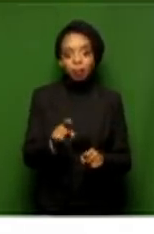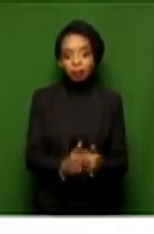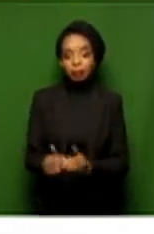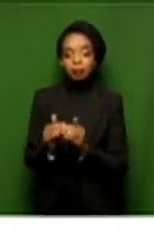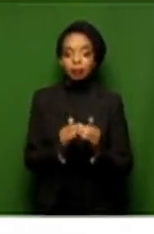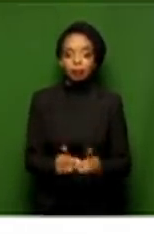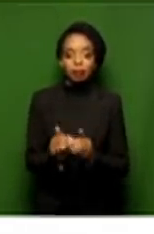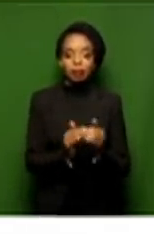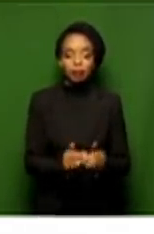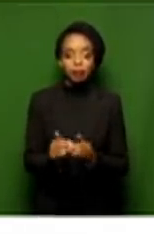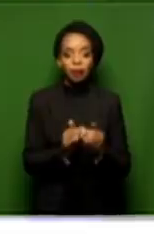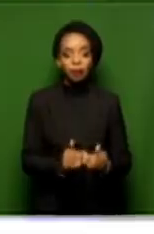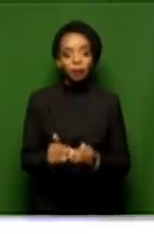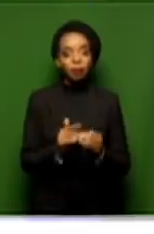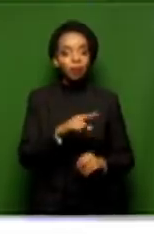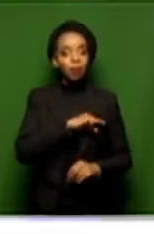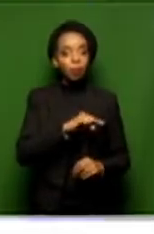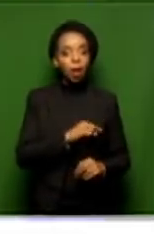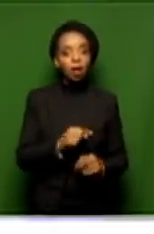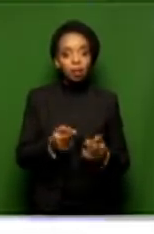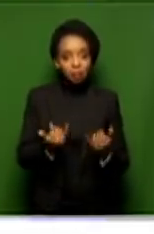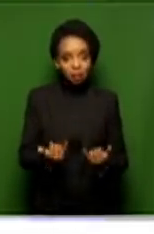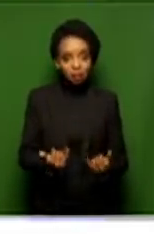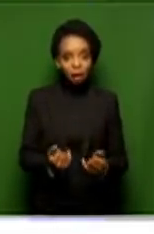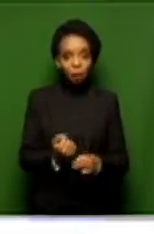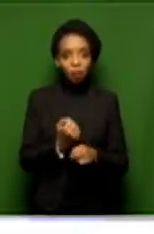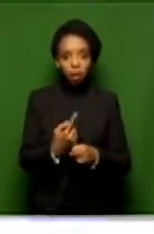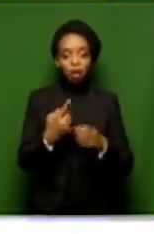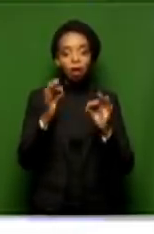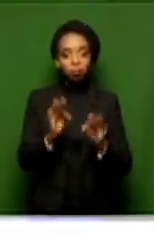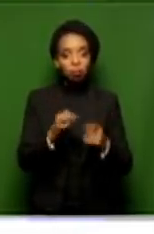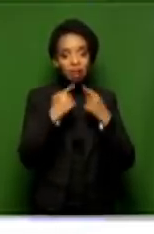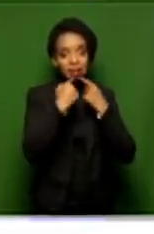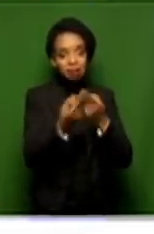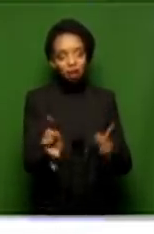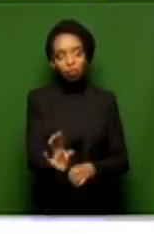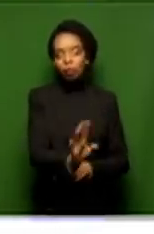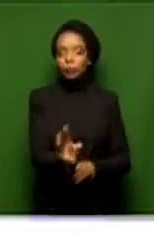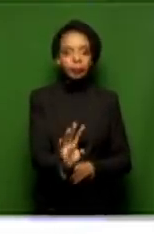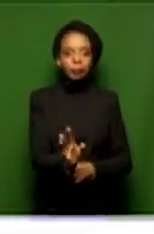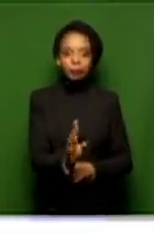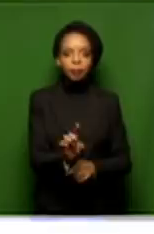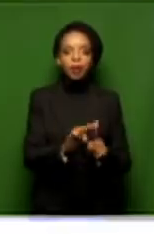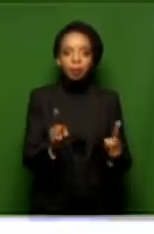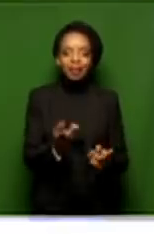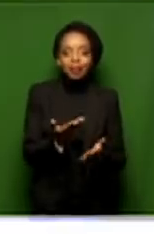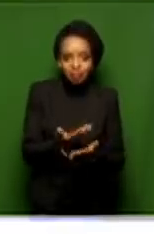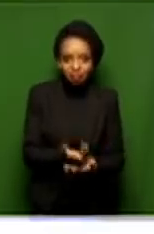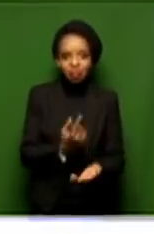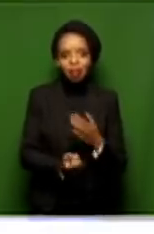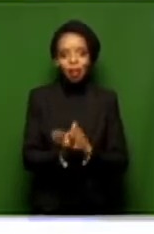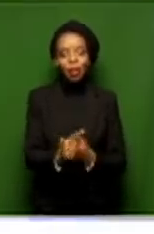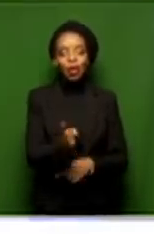with maybe making any declarations at this stage. What tends to happen is that